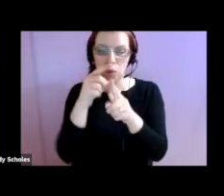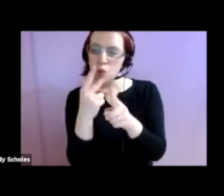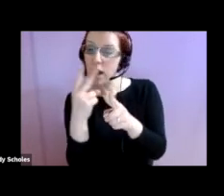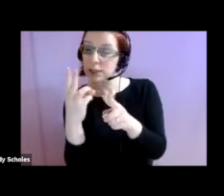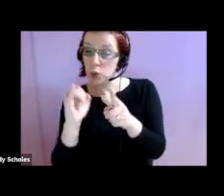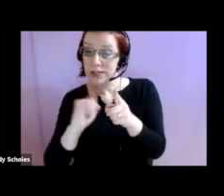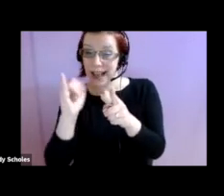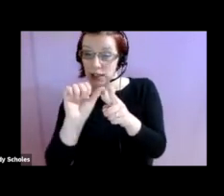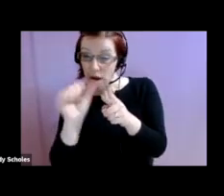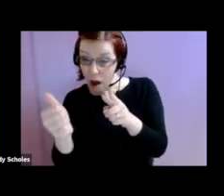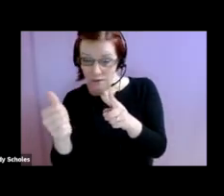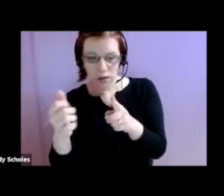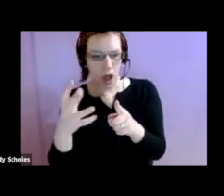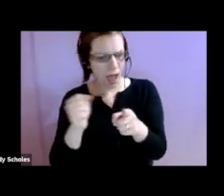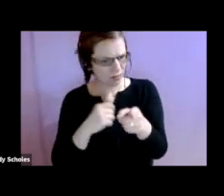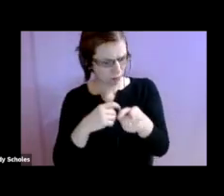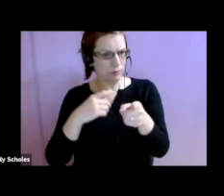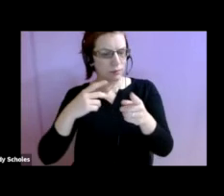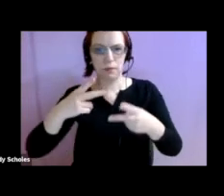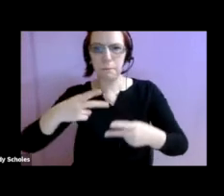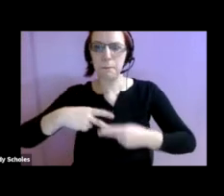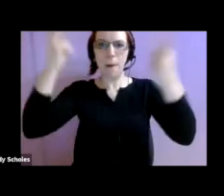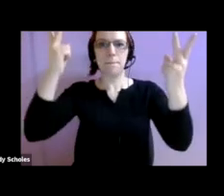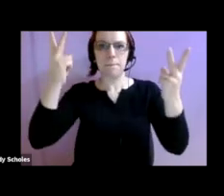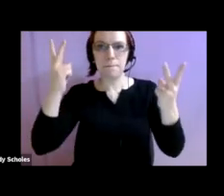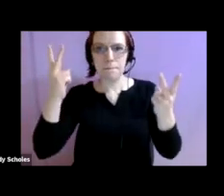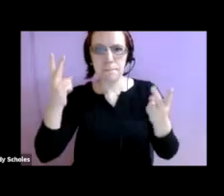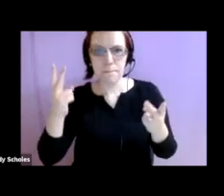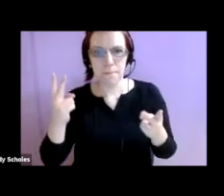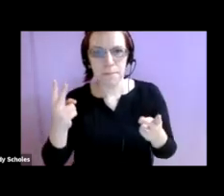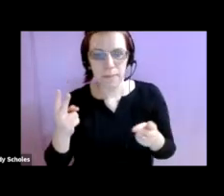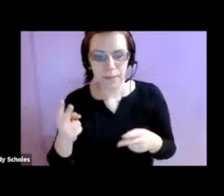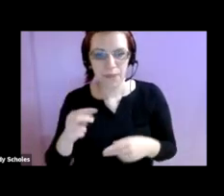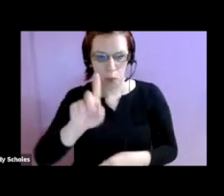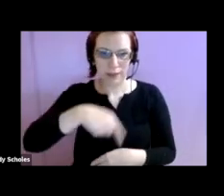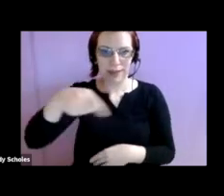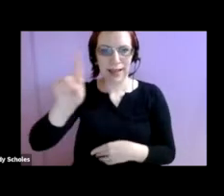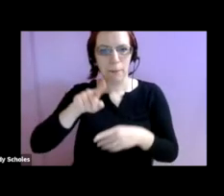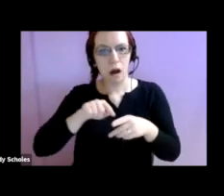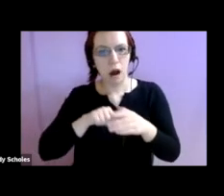a burst detected of electromagnetic radiation in gamma rays.